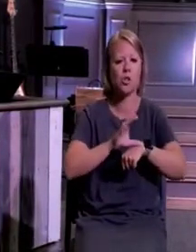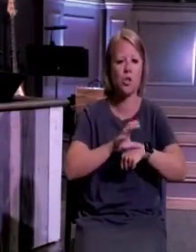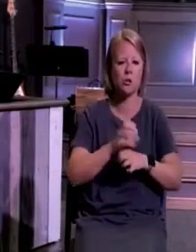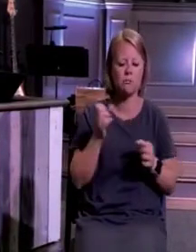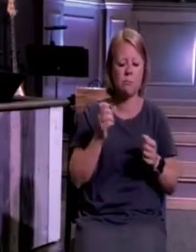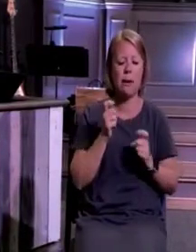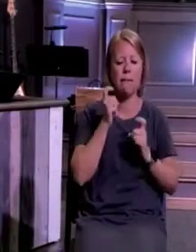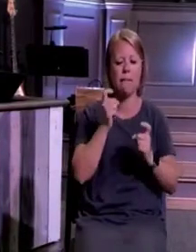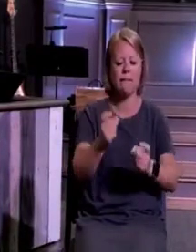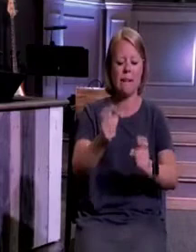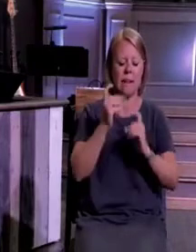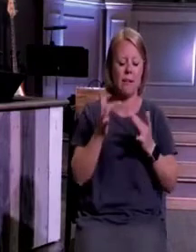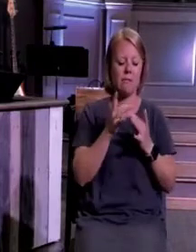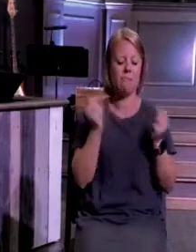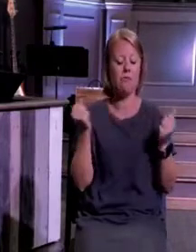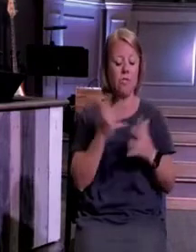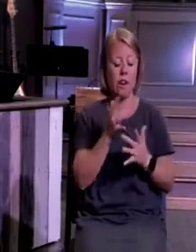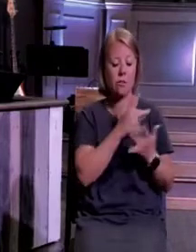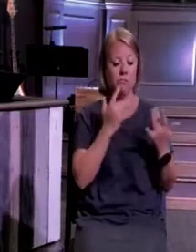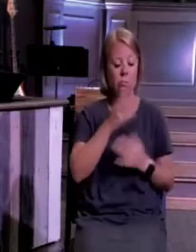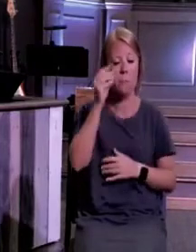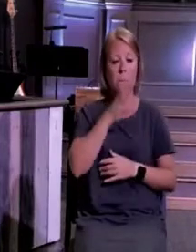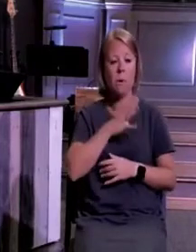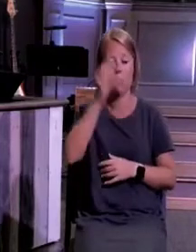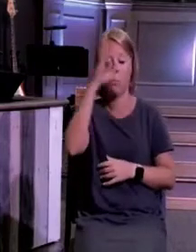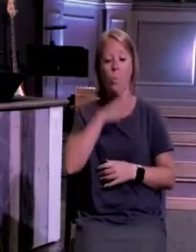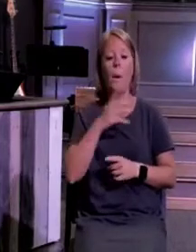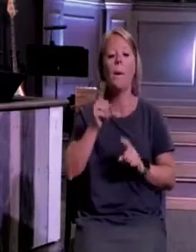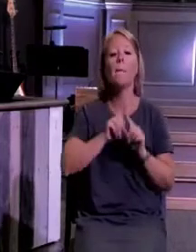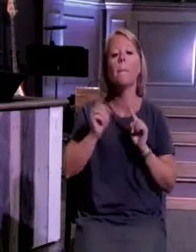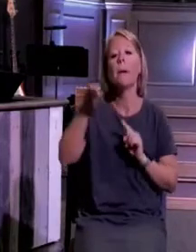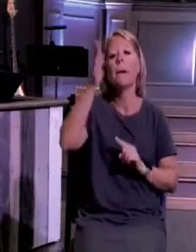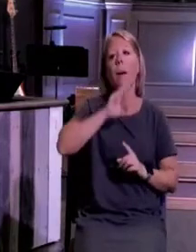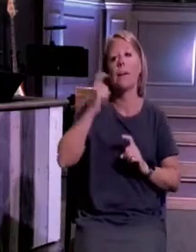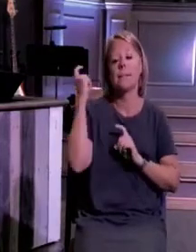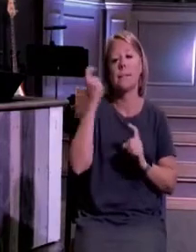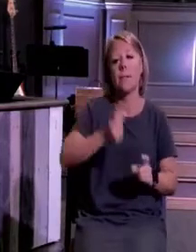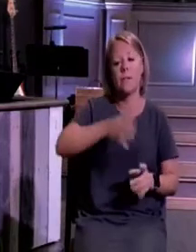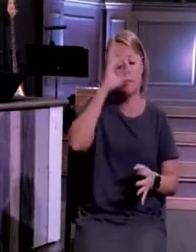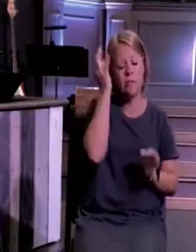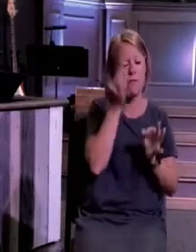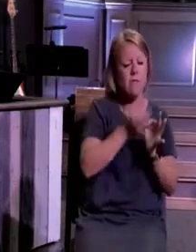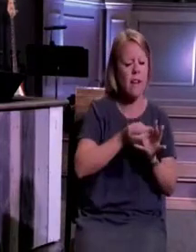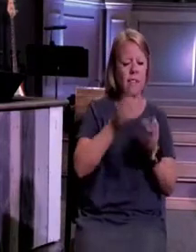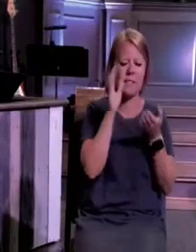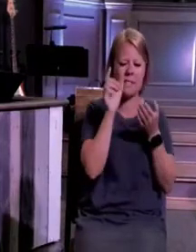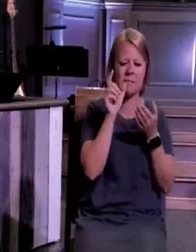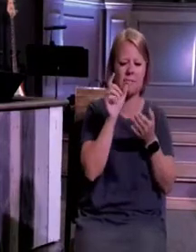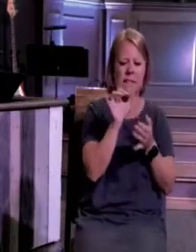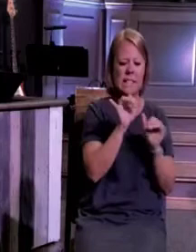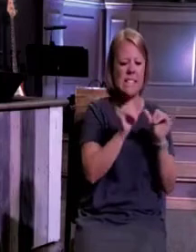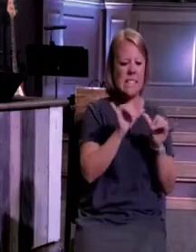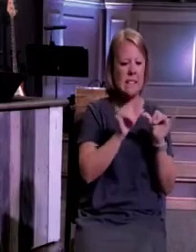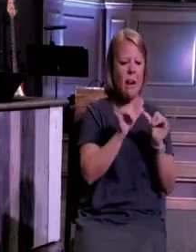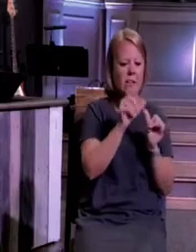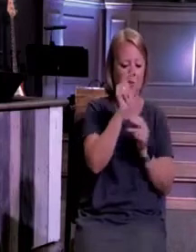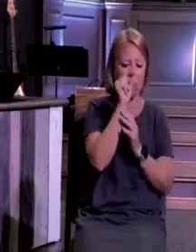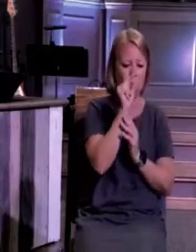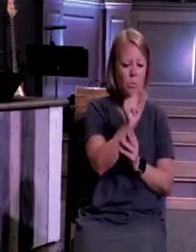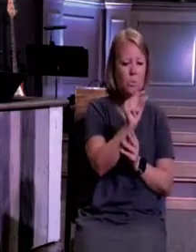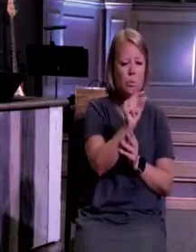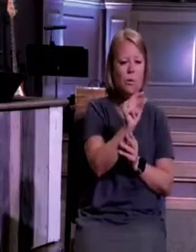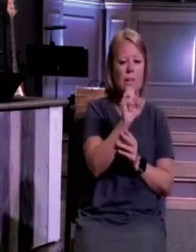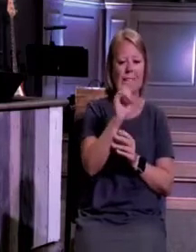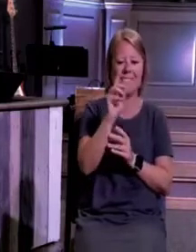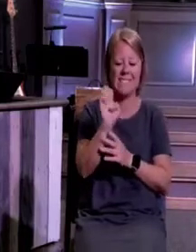the hearts of men and women, but God has given us the faith of a size of a grain of a mustard seed. And even though you